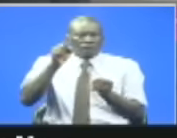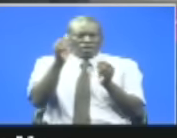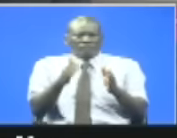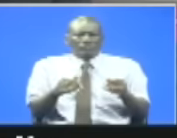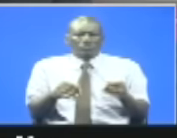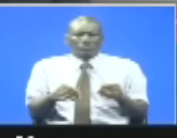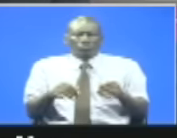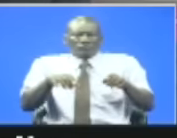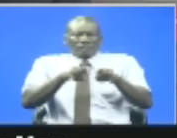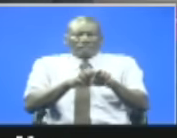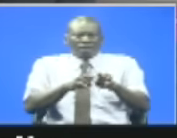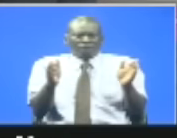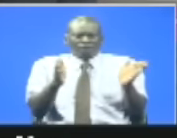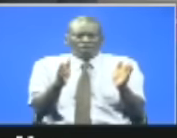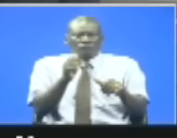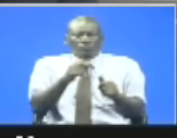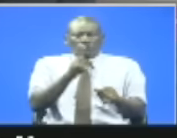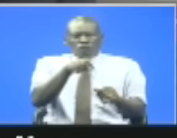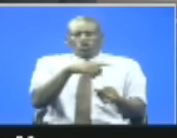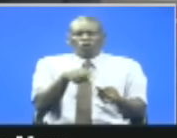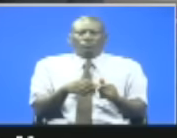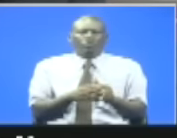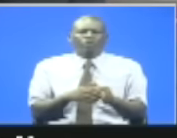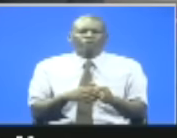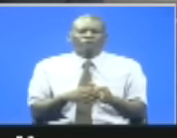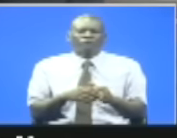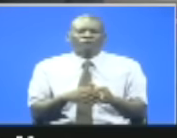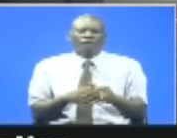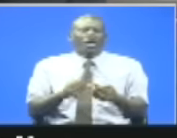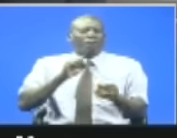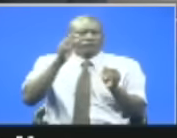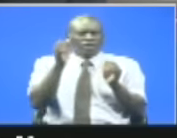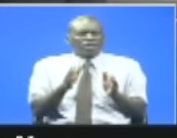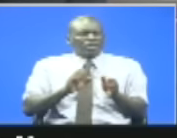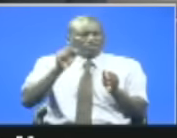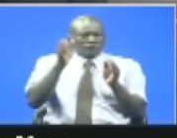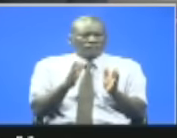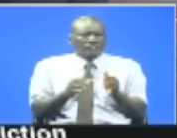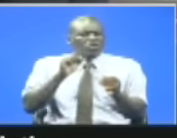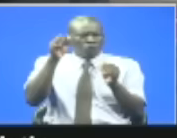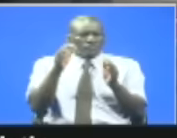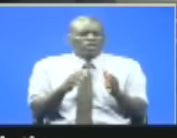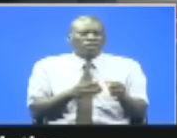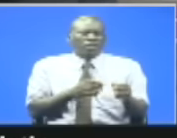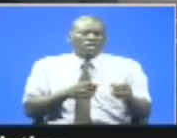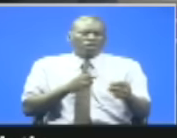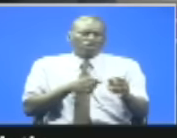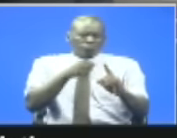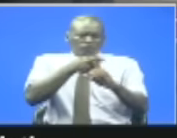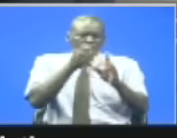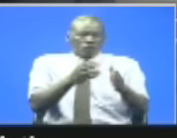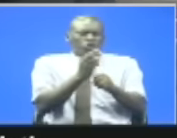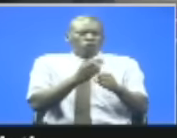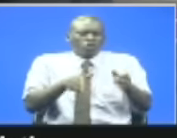priest, which is rather fallacious. A politician is a politician. A politician is a warrior, and you use the technique